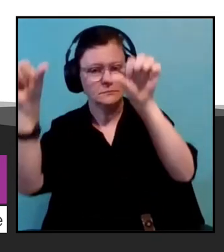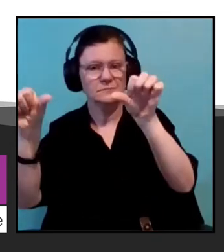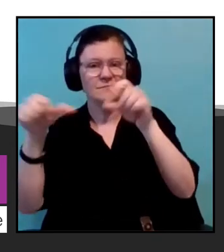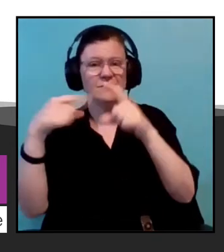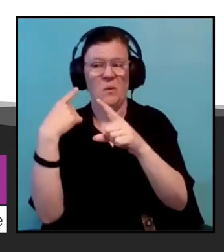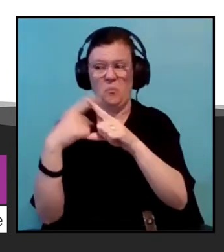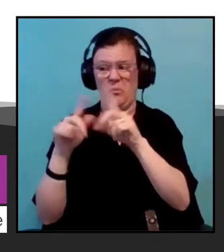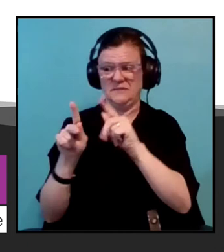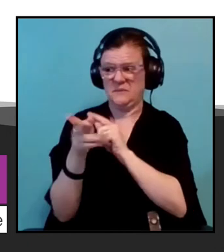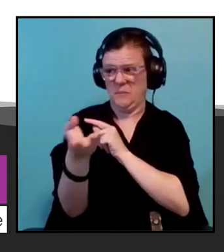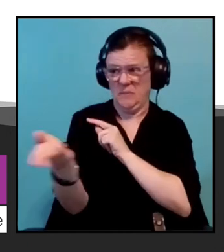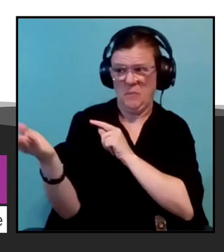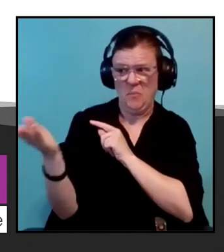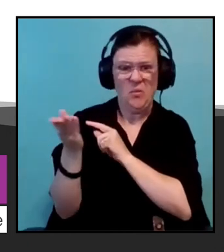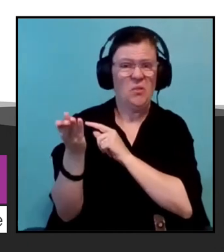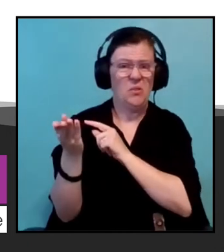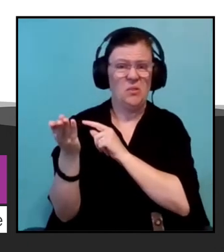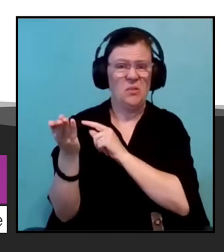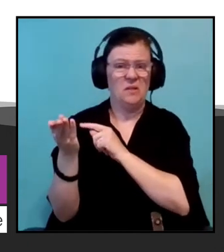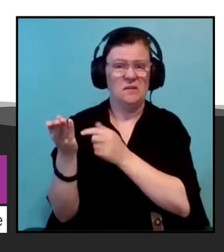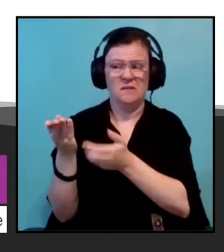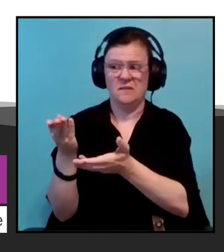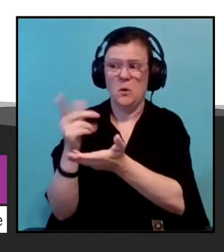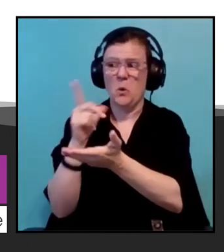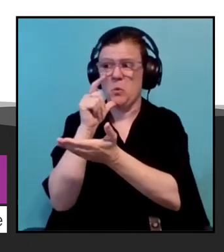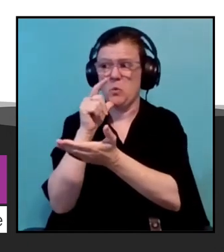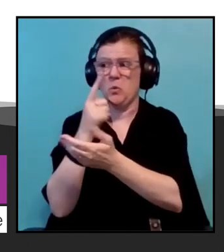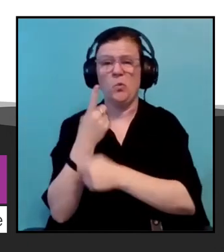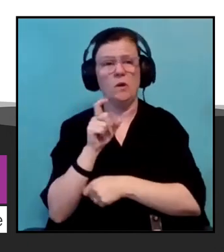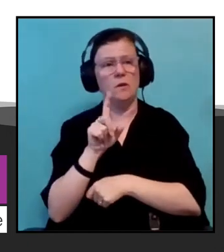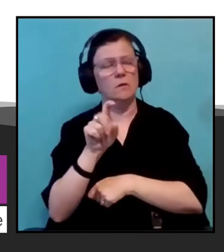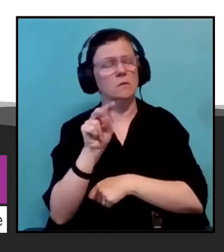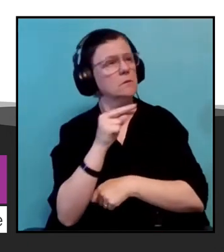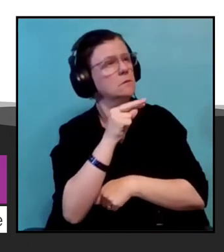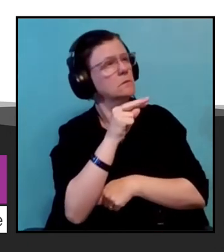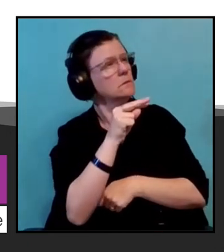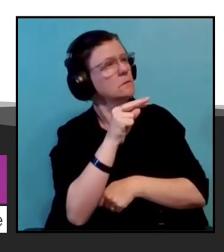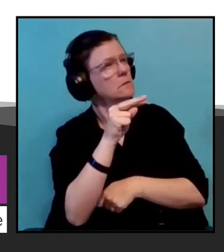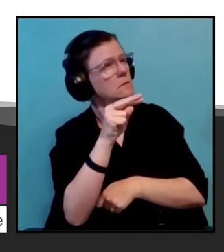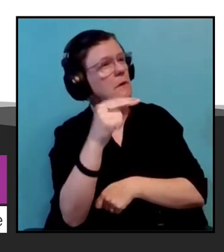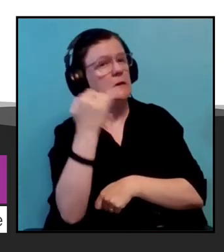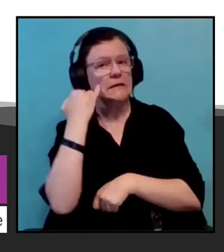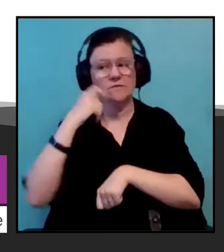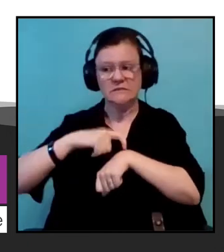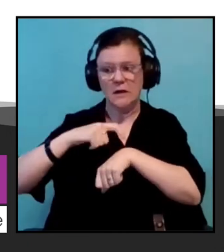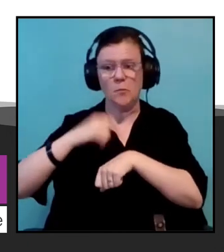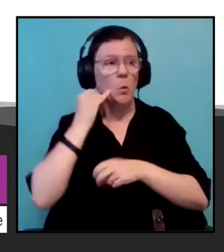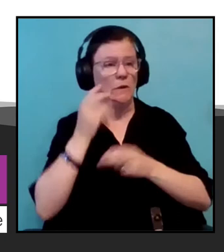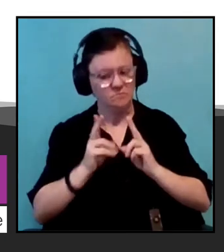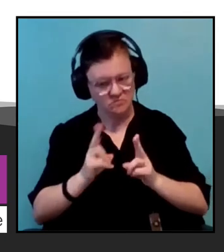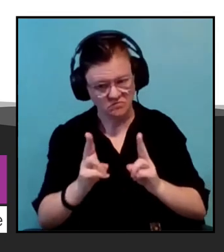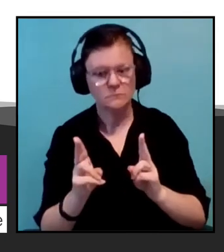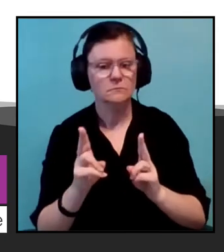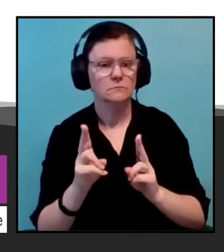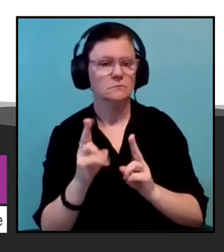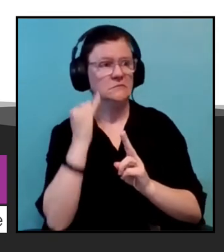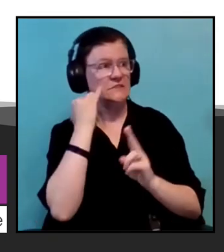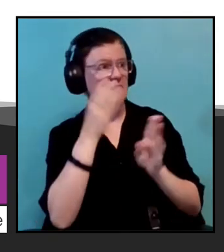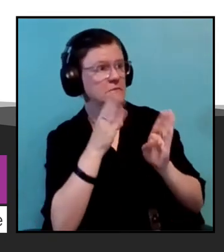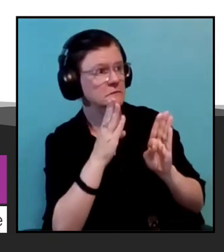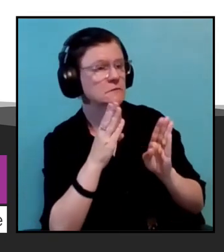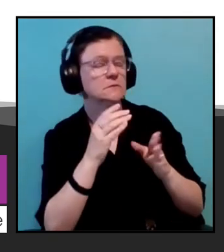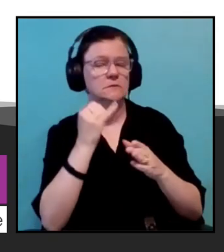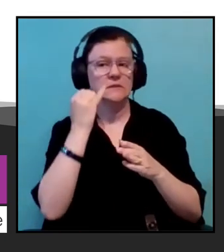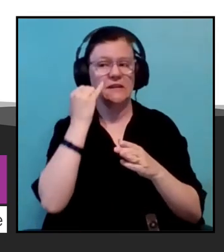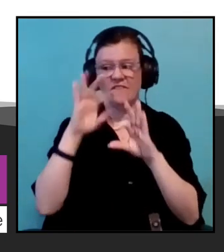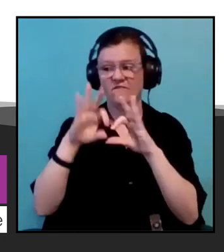the people, who was going to be walking by, whether they were going to have time, whether they were going to be in a rush, whether we were trying to get the